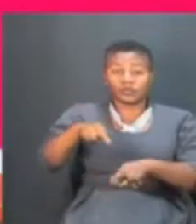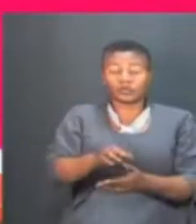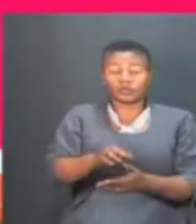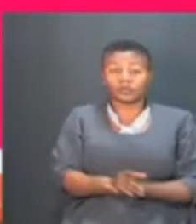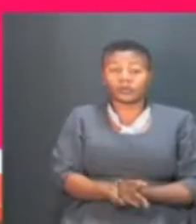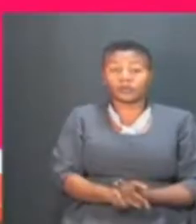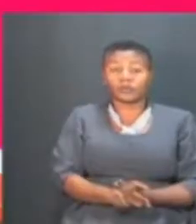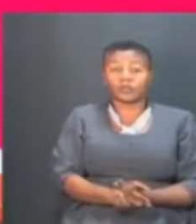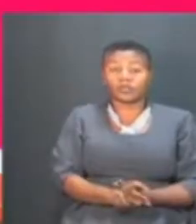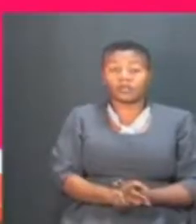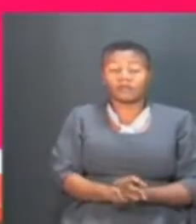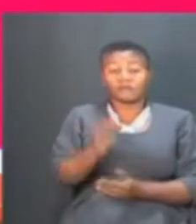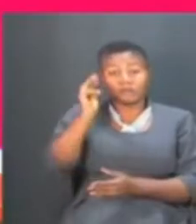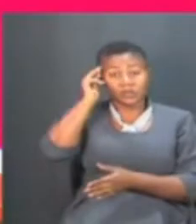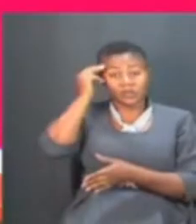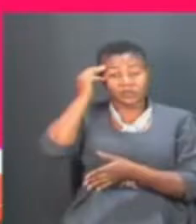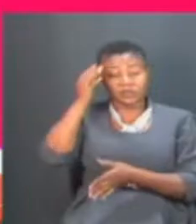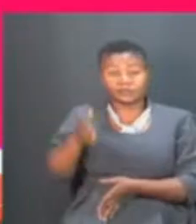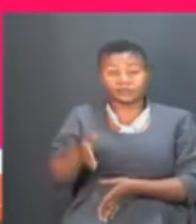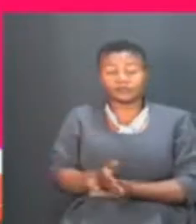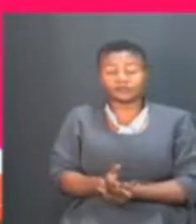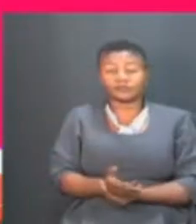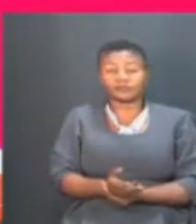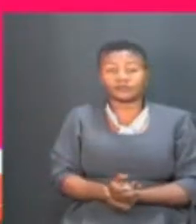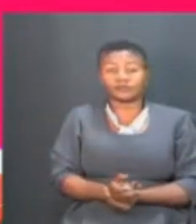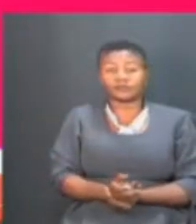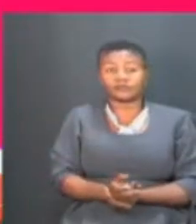Yes, Honourable Minister.